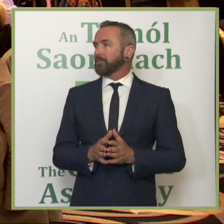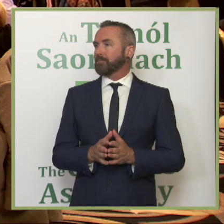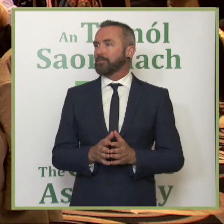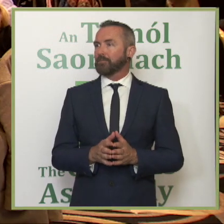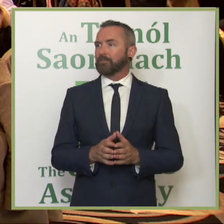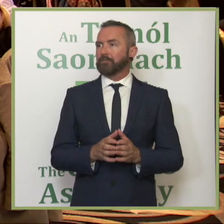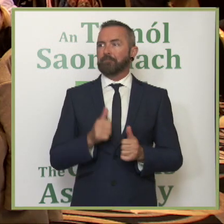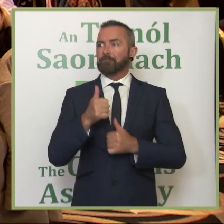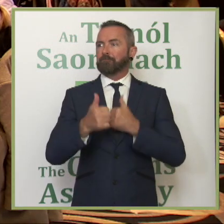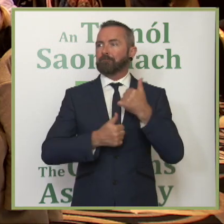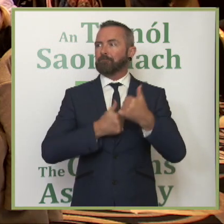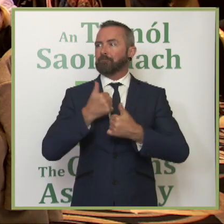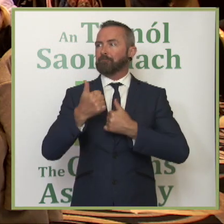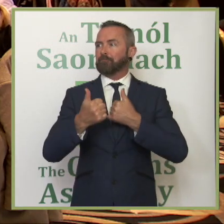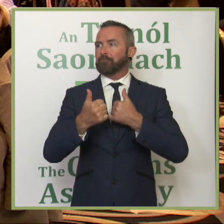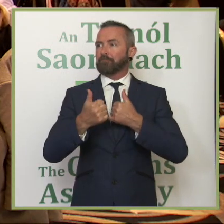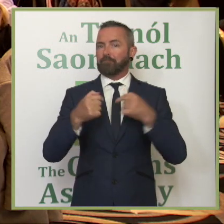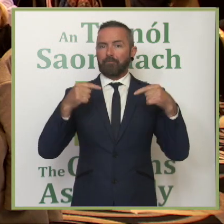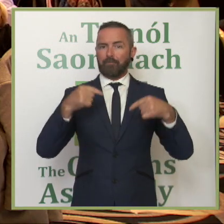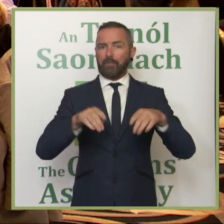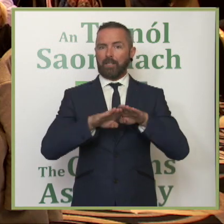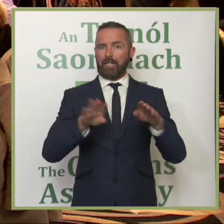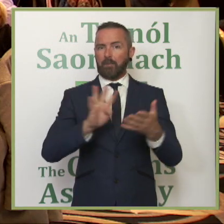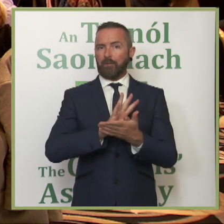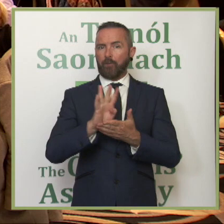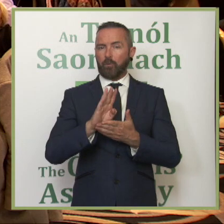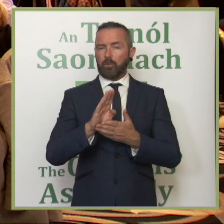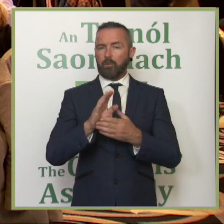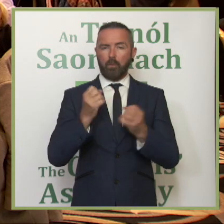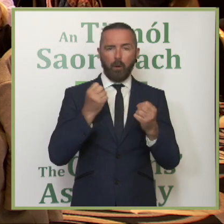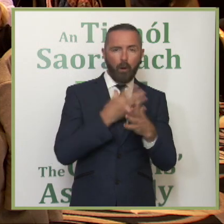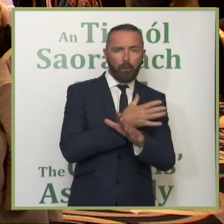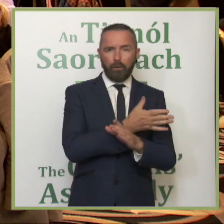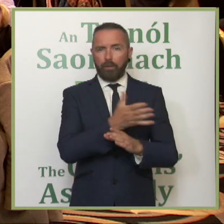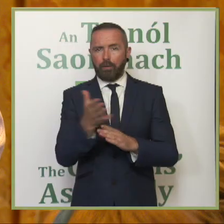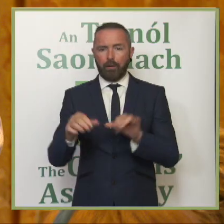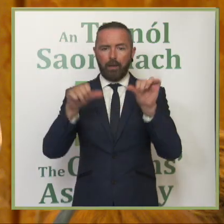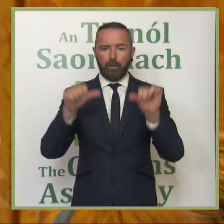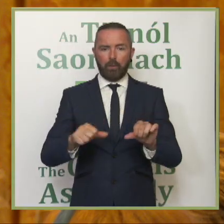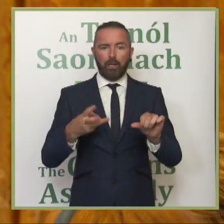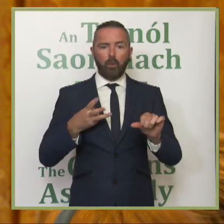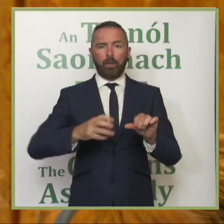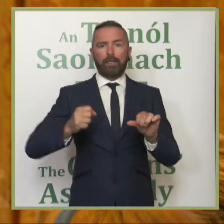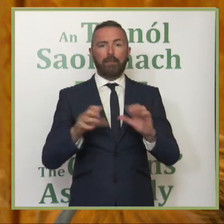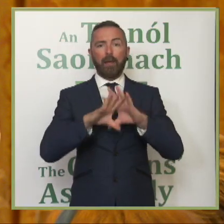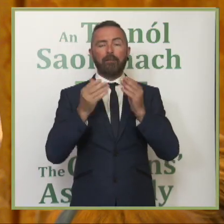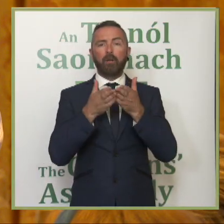Hi. So here at table 14, we more or less agreed that we're going to keep everything